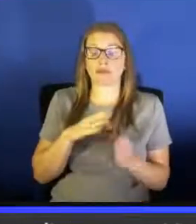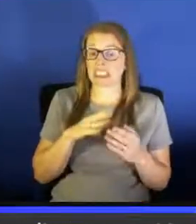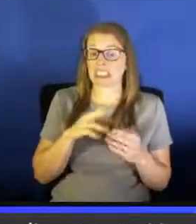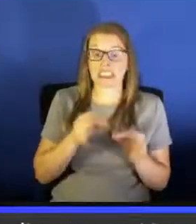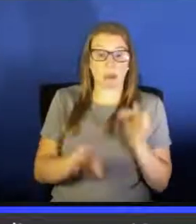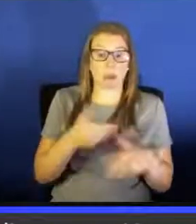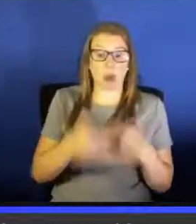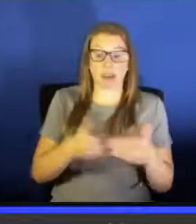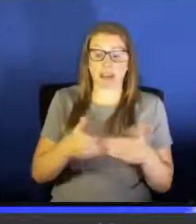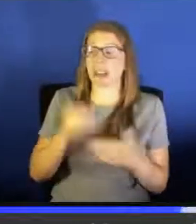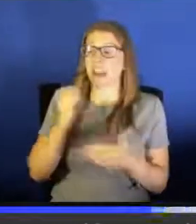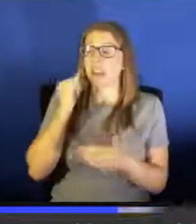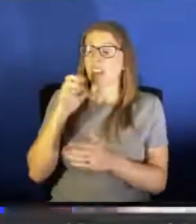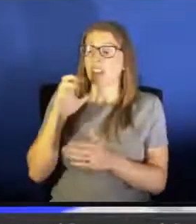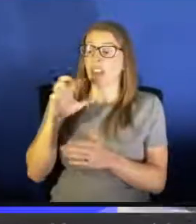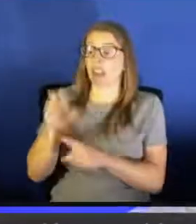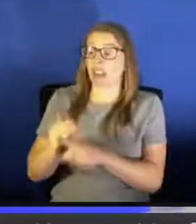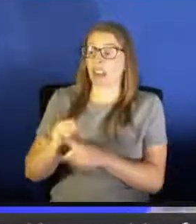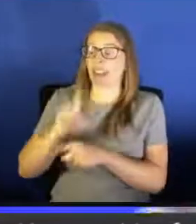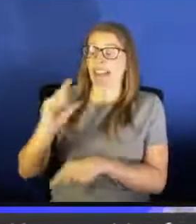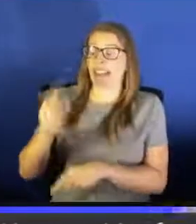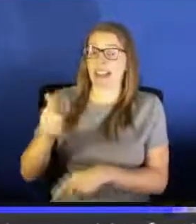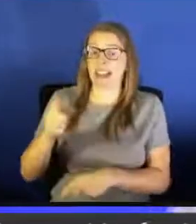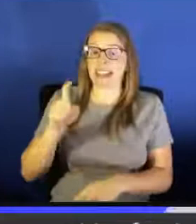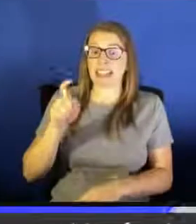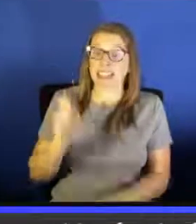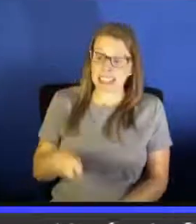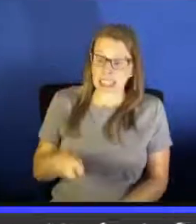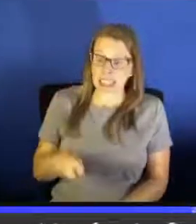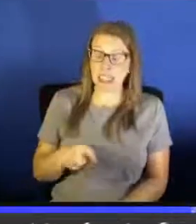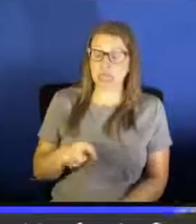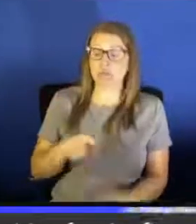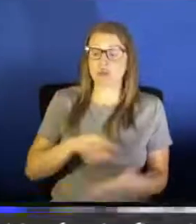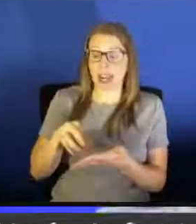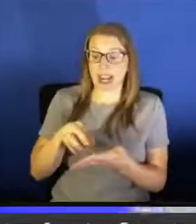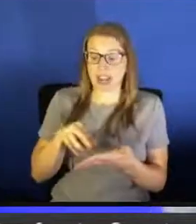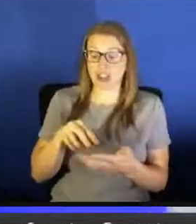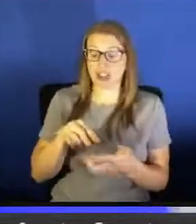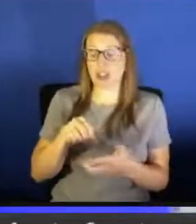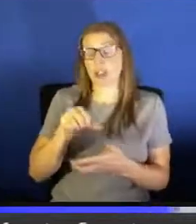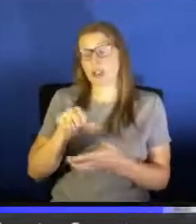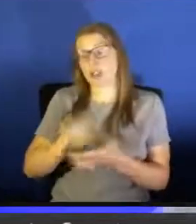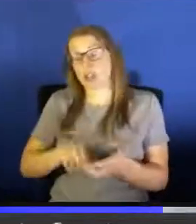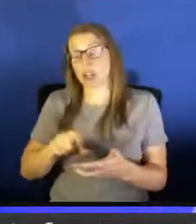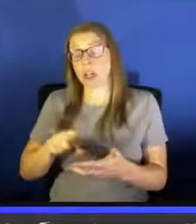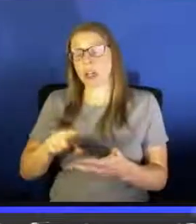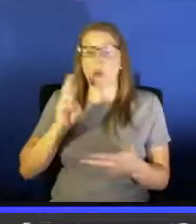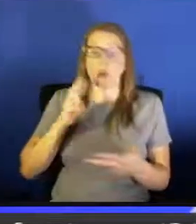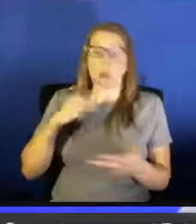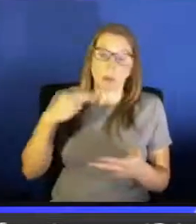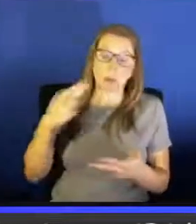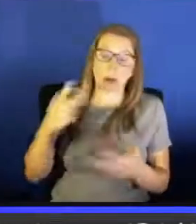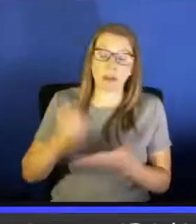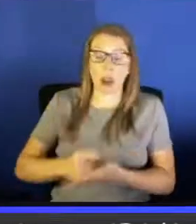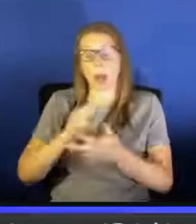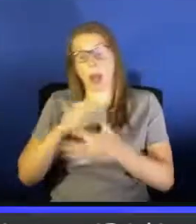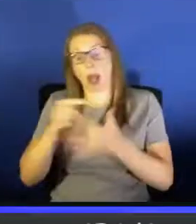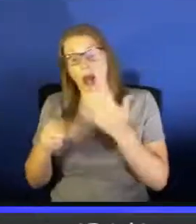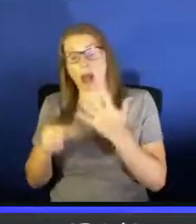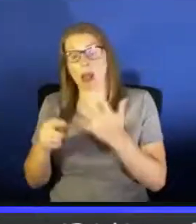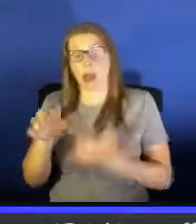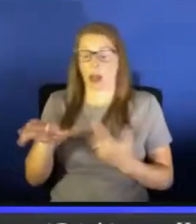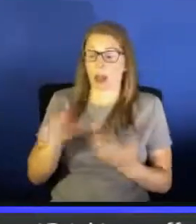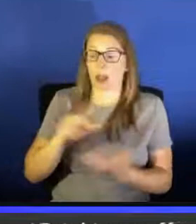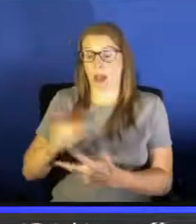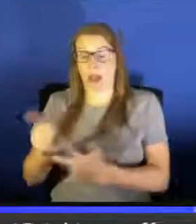end up needing both radiation and hormonal therapy, or surgery and radiation and hormonal therapy afterwards. These intensification of